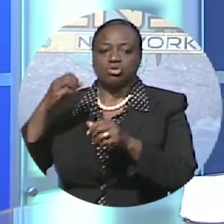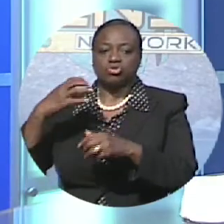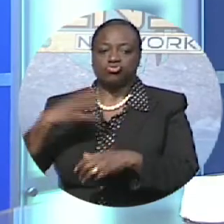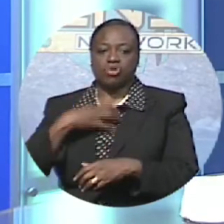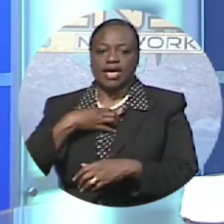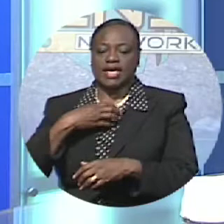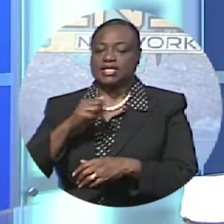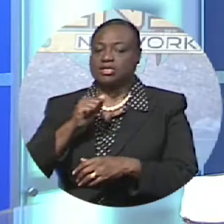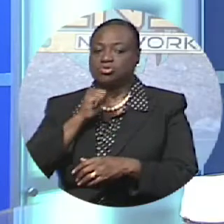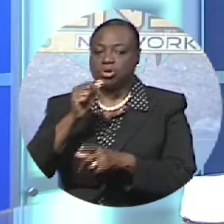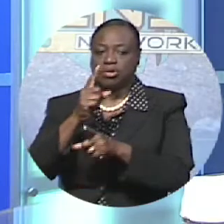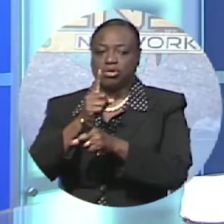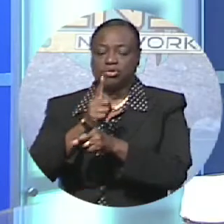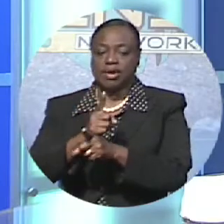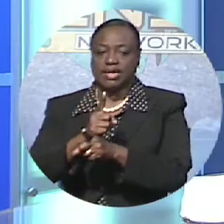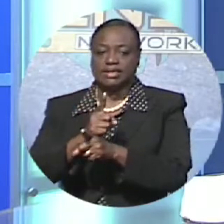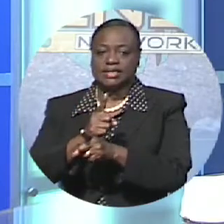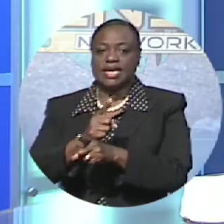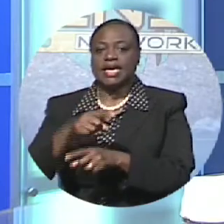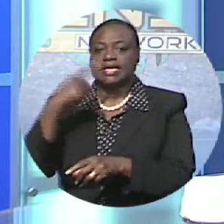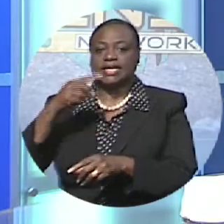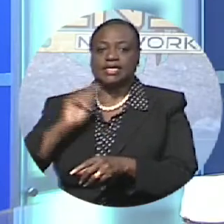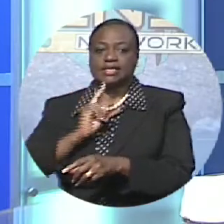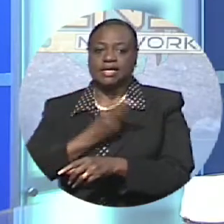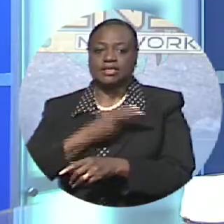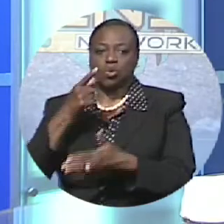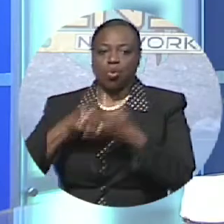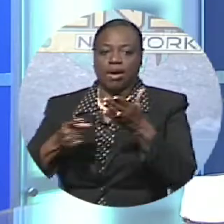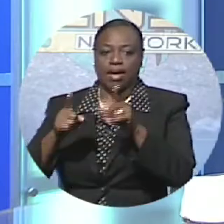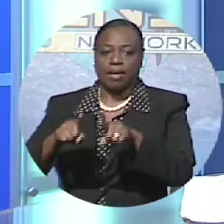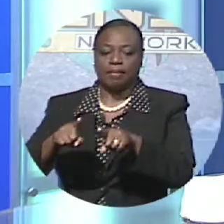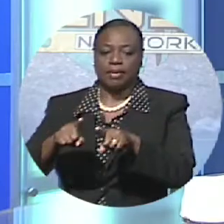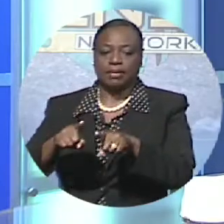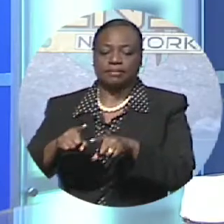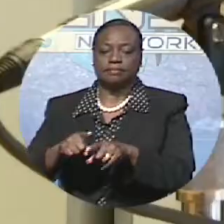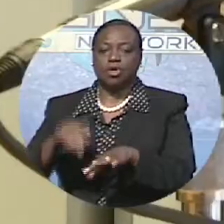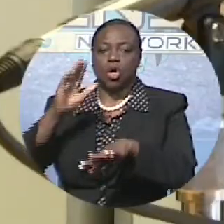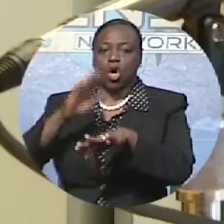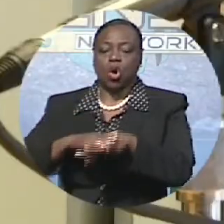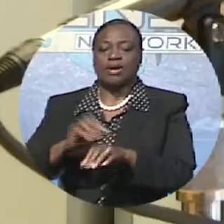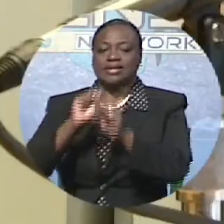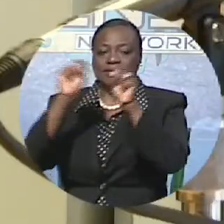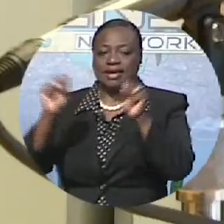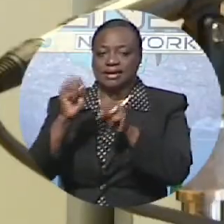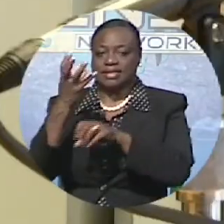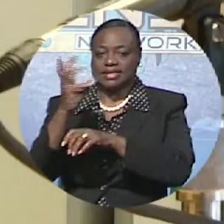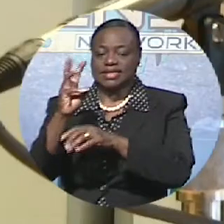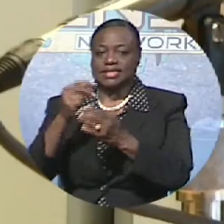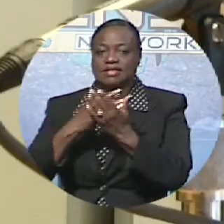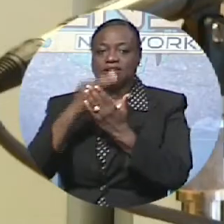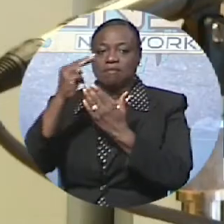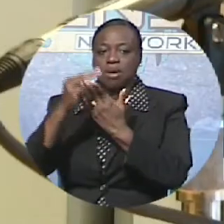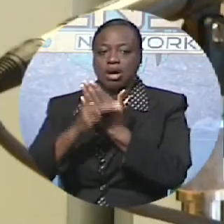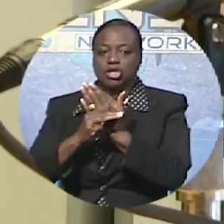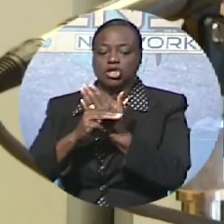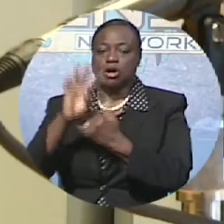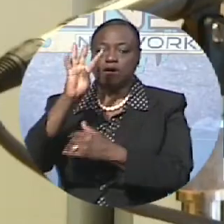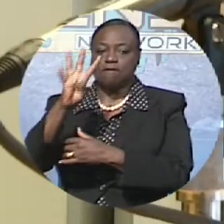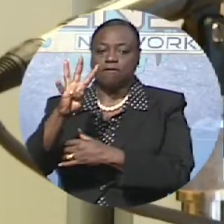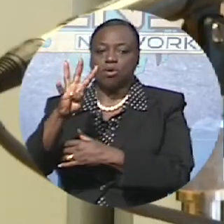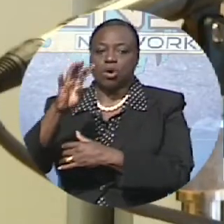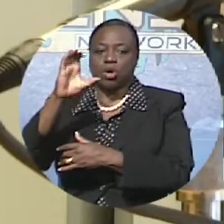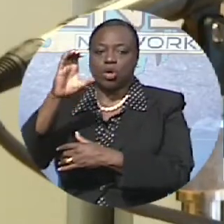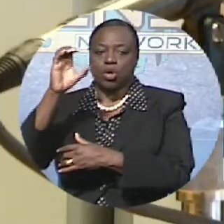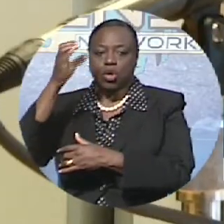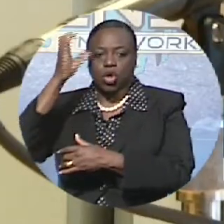really transpired at the detention center on Thursday. On Saturday, the 16th of March, the four Cuban